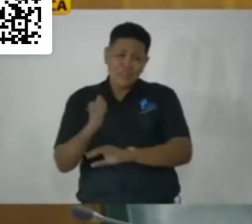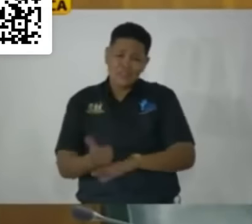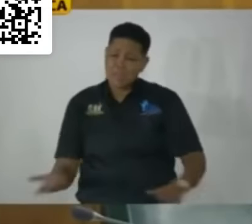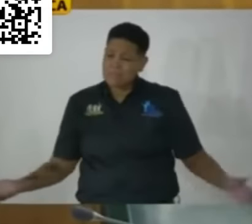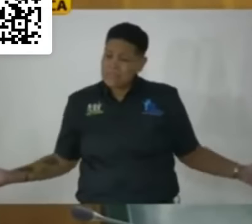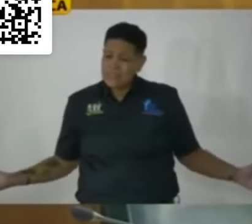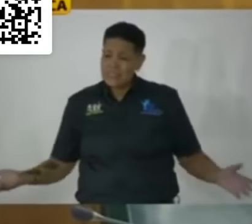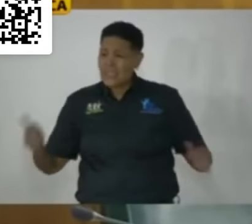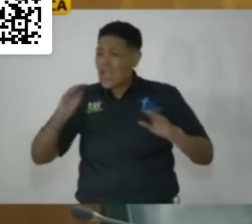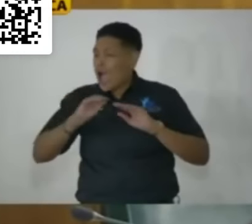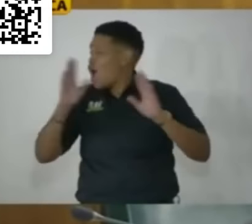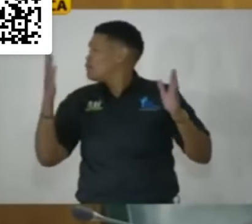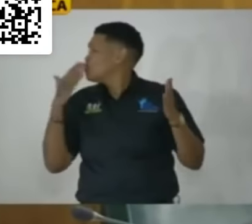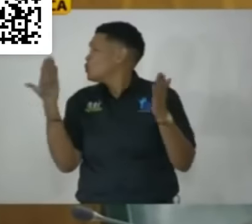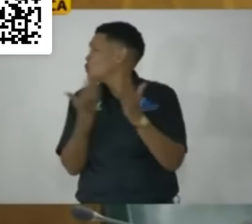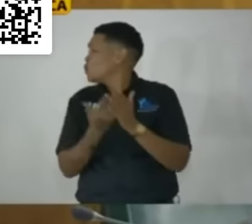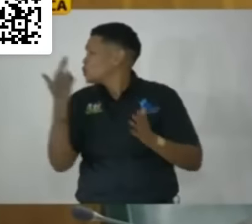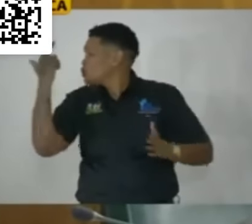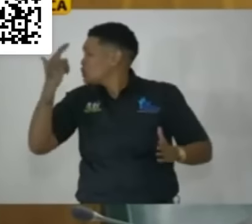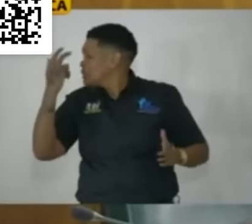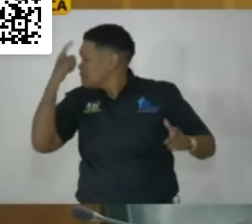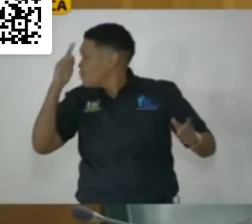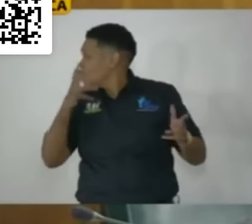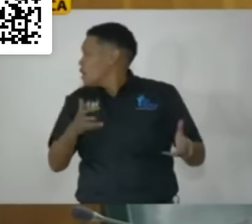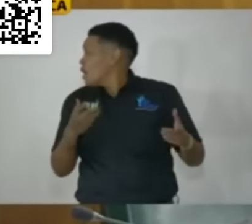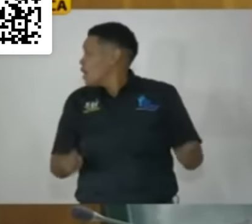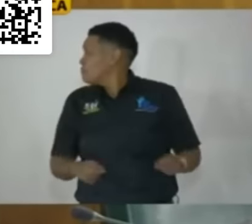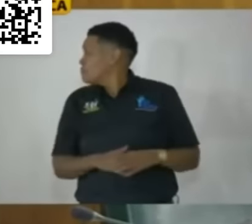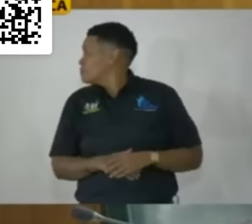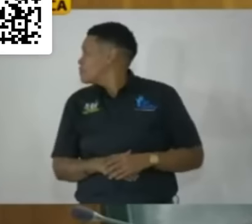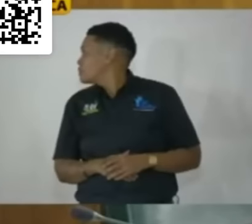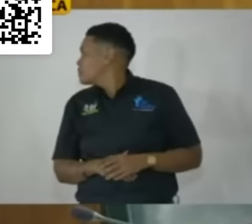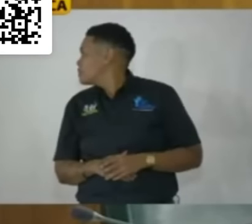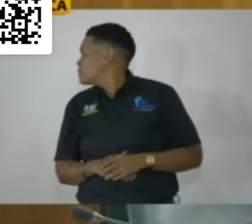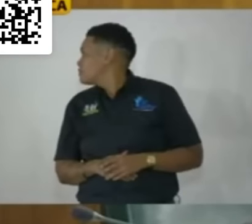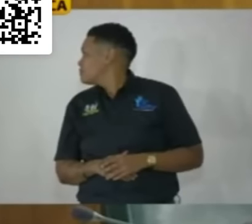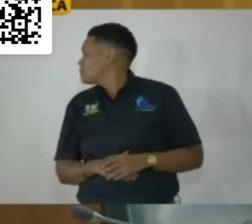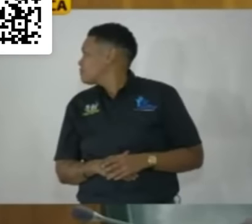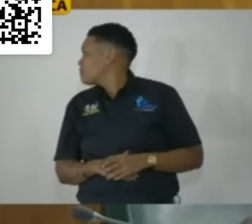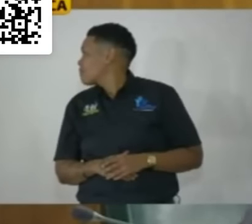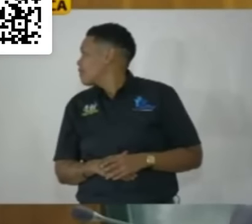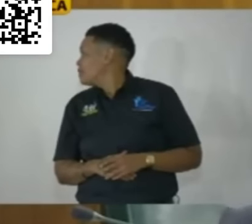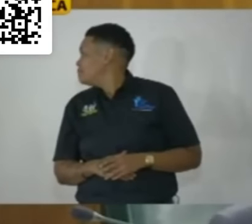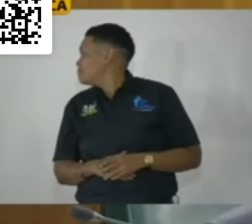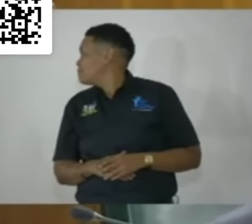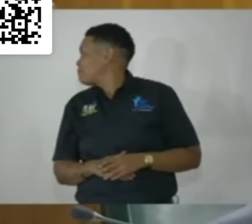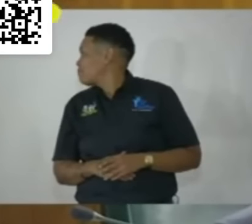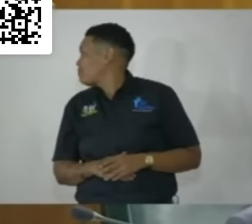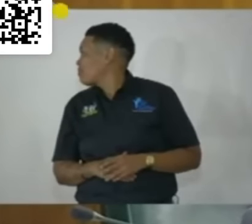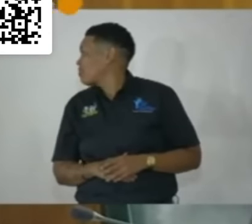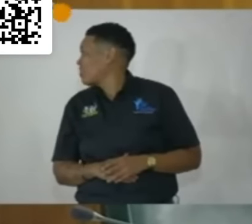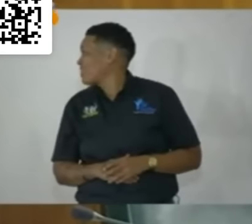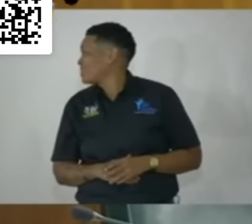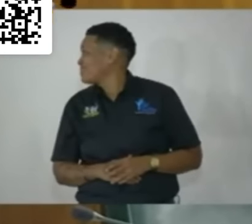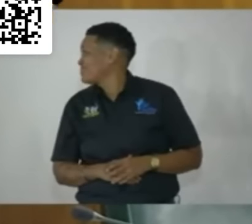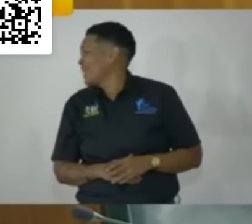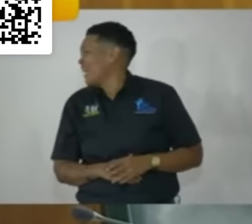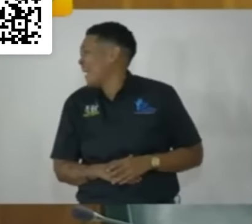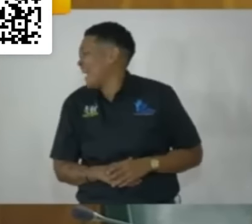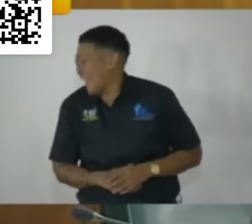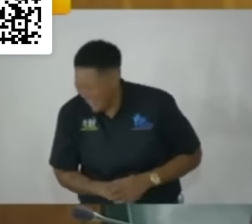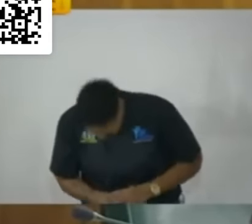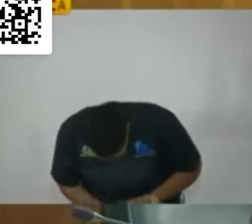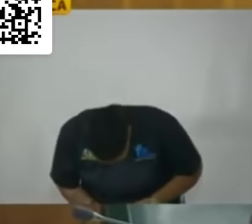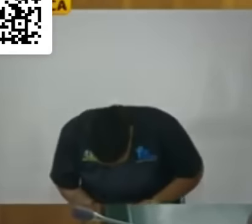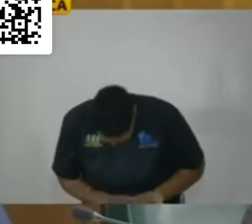there's obviously good reason for it. It is not in an attempt to give